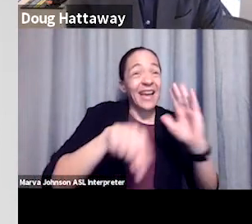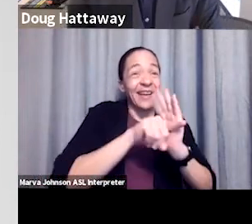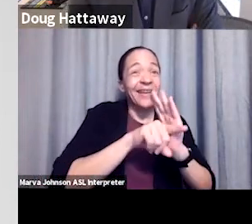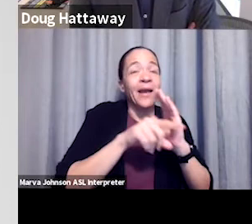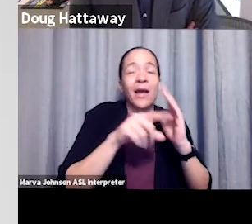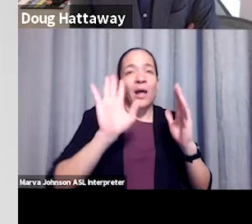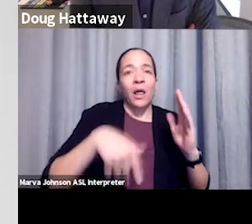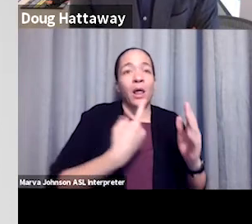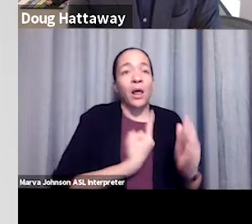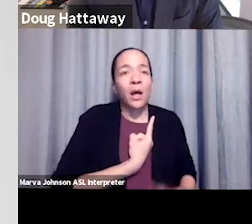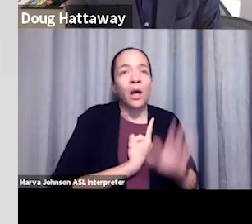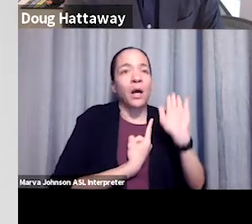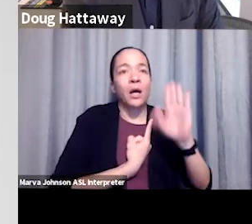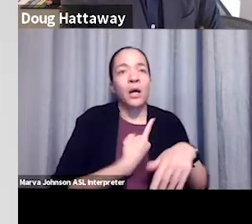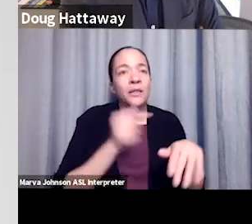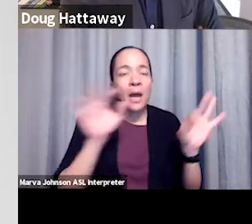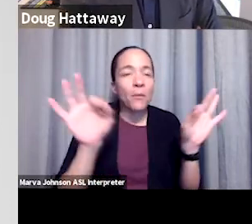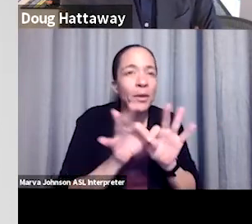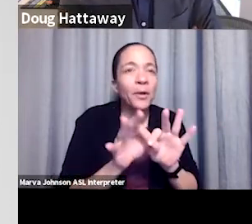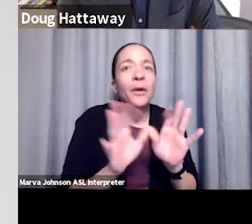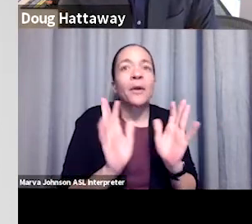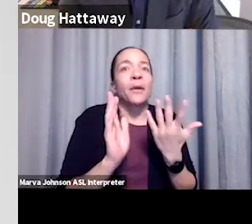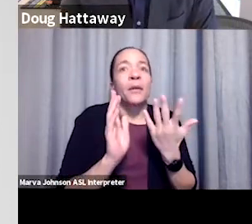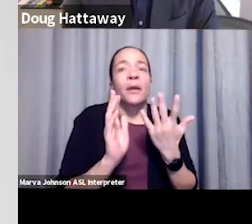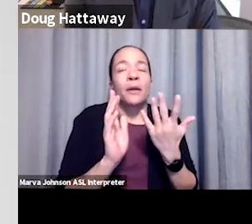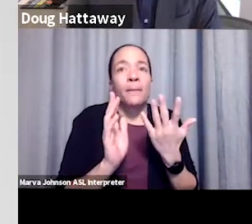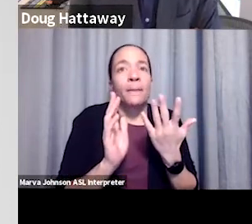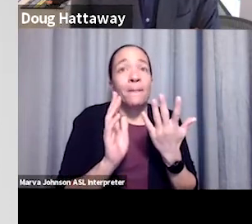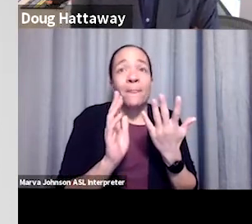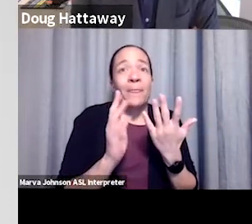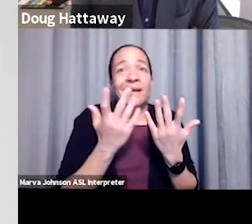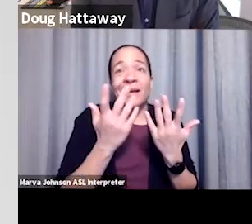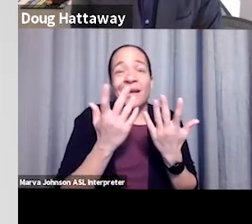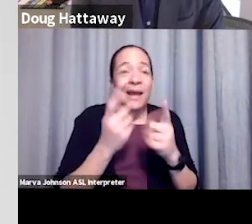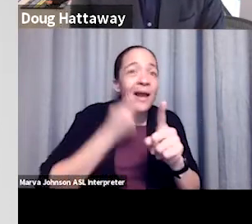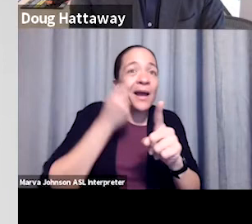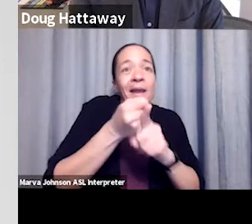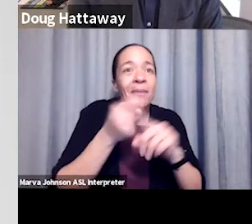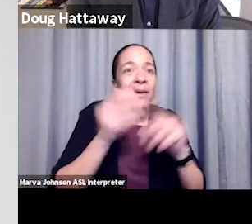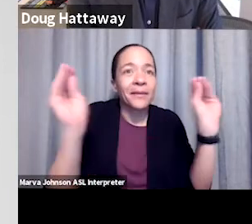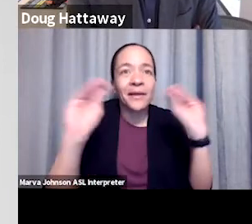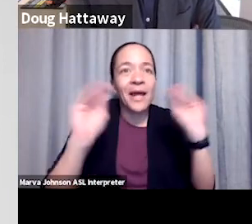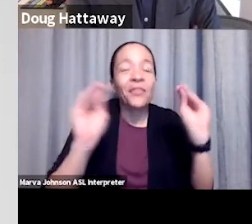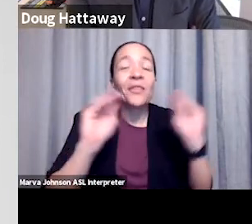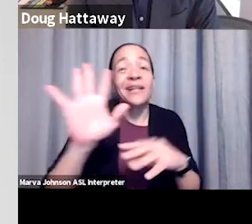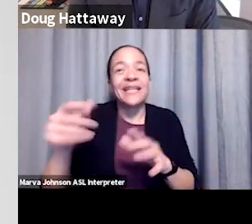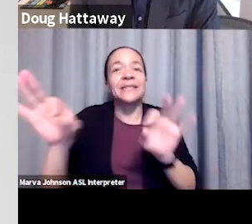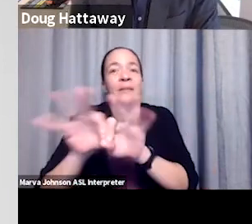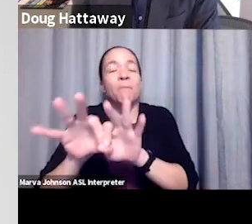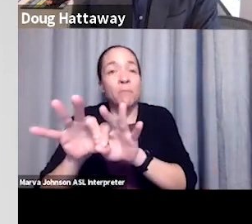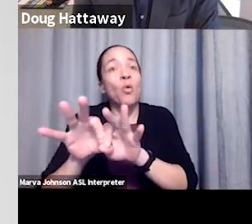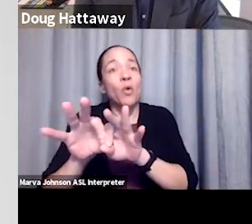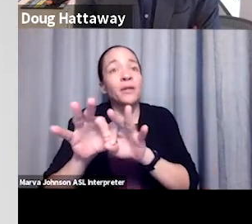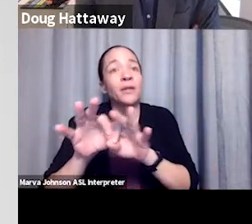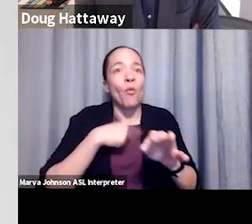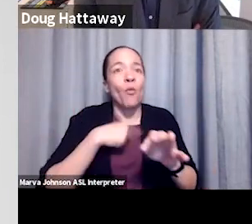or agree with your worldview, under believing that they can't really make a difference. That's a really important one to point out. We've found, by the way,